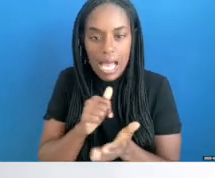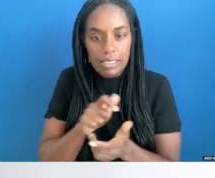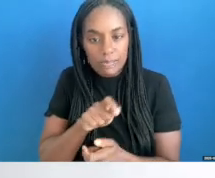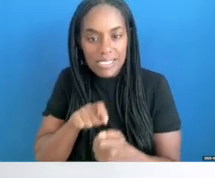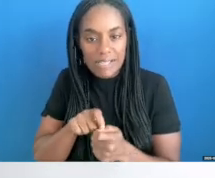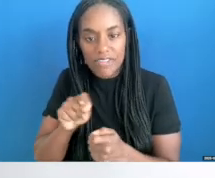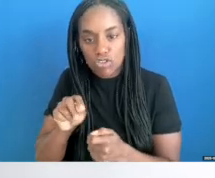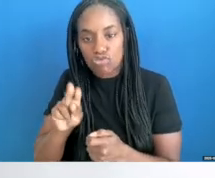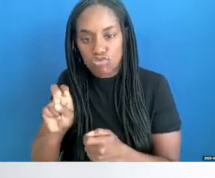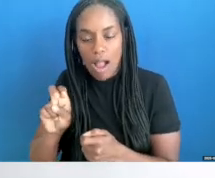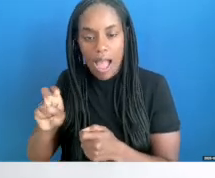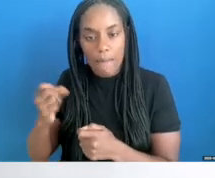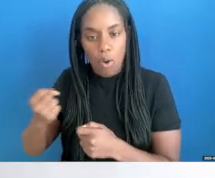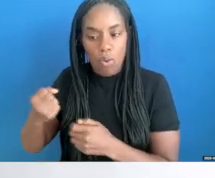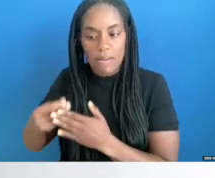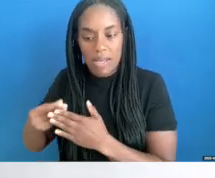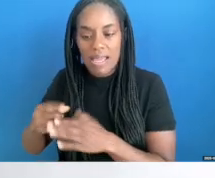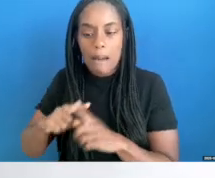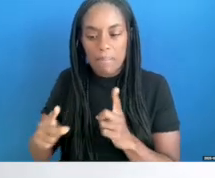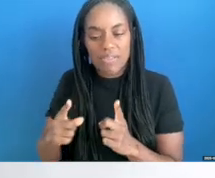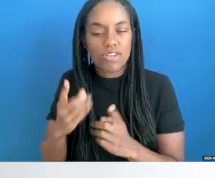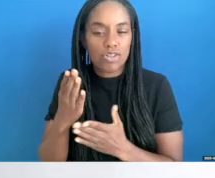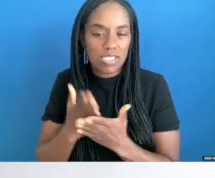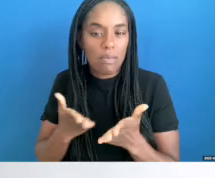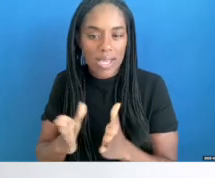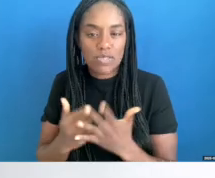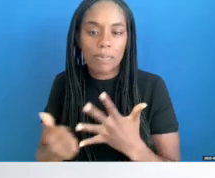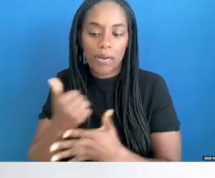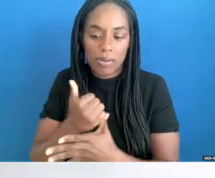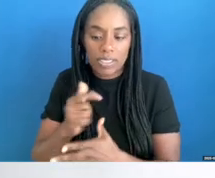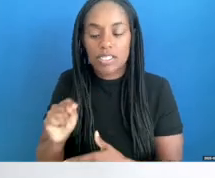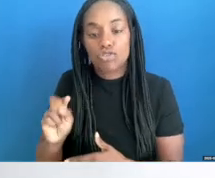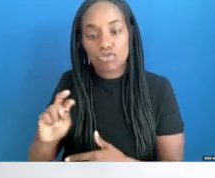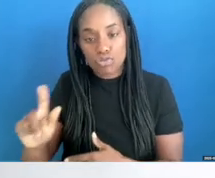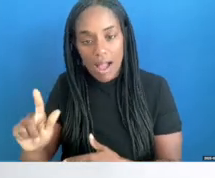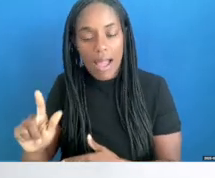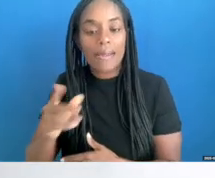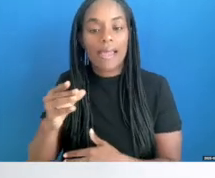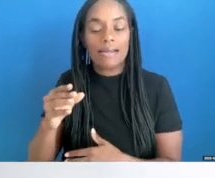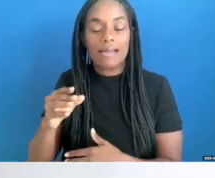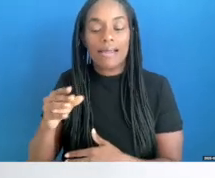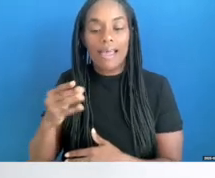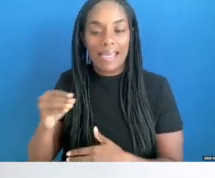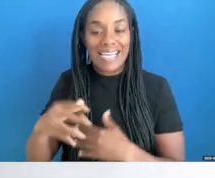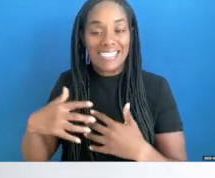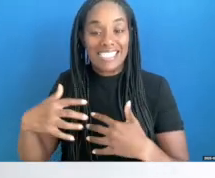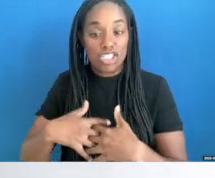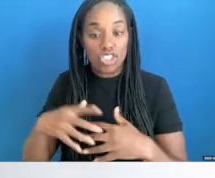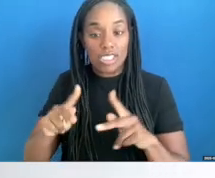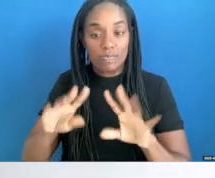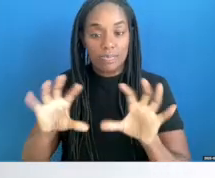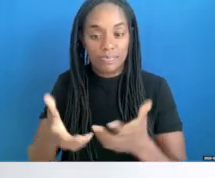some of the ways that we're prioritizing tribal and indigenous populations. Good, thank you. Right, thanks. But yeah, welcome to that